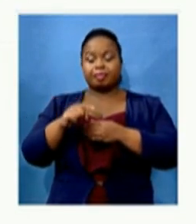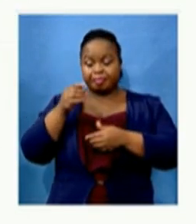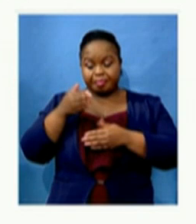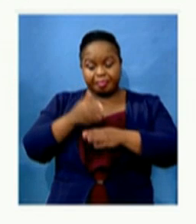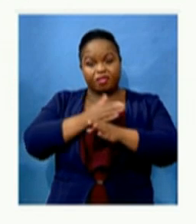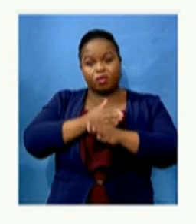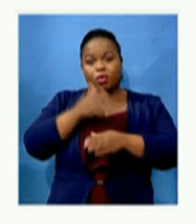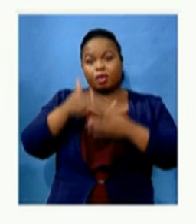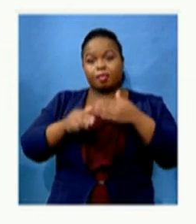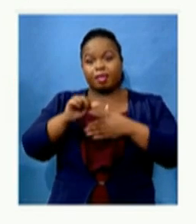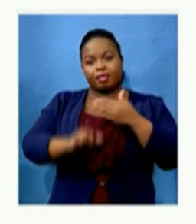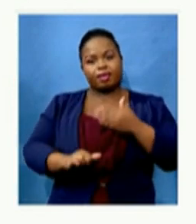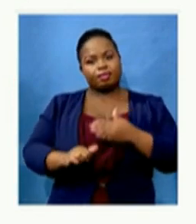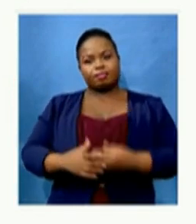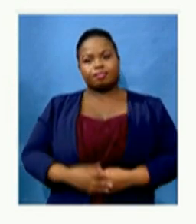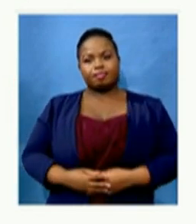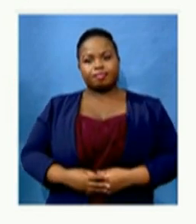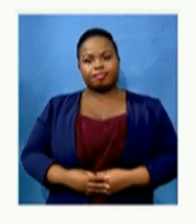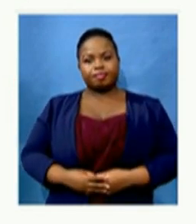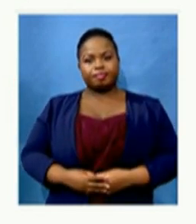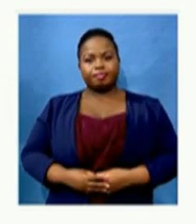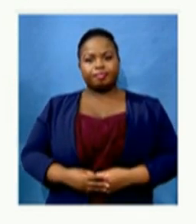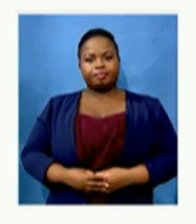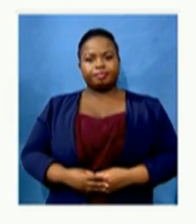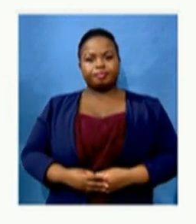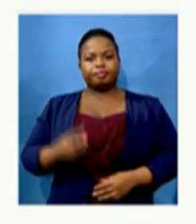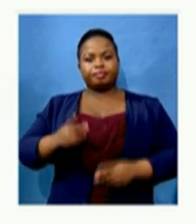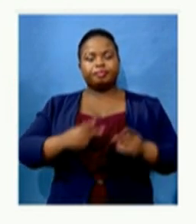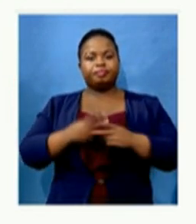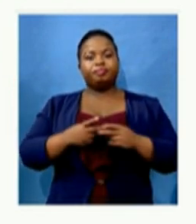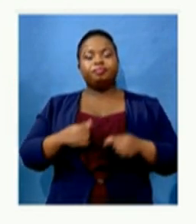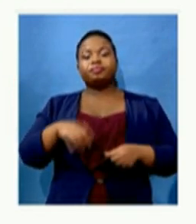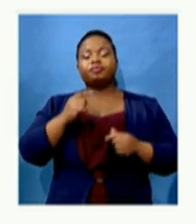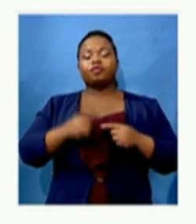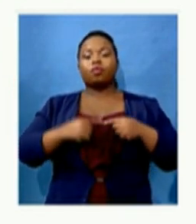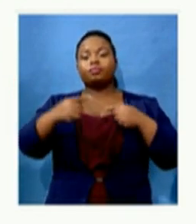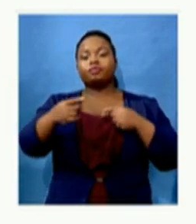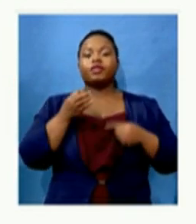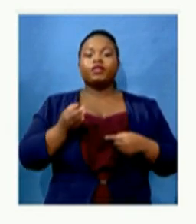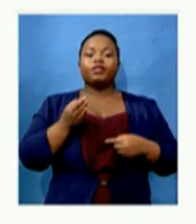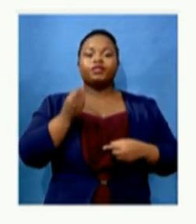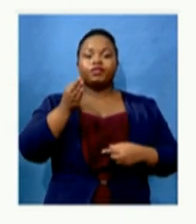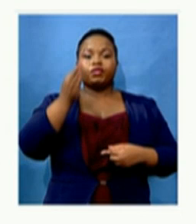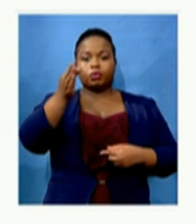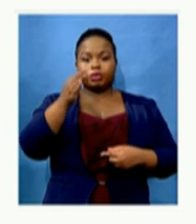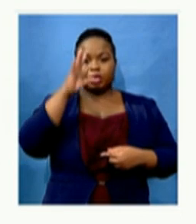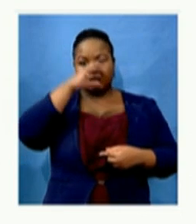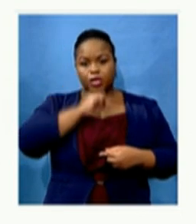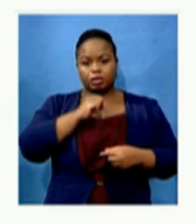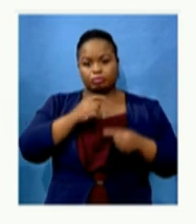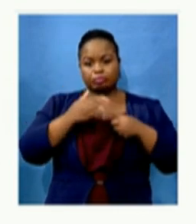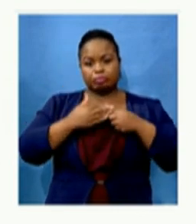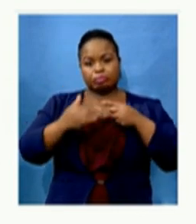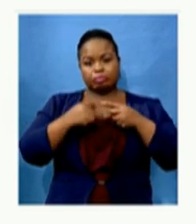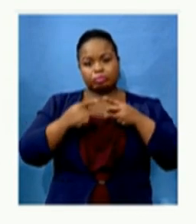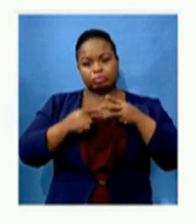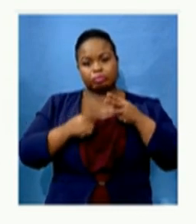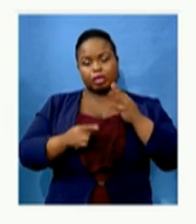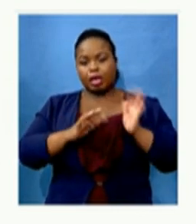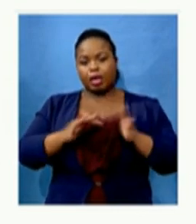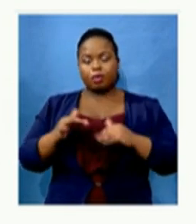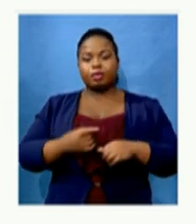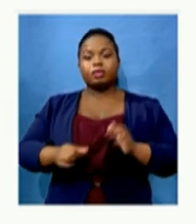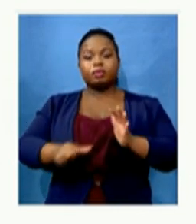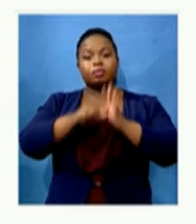We've also been making long-term projections, and one very important thing to note is that the longer out into the future